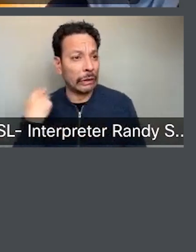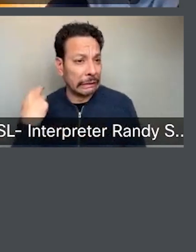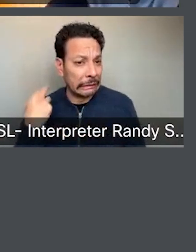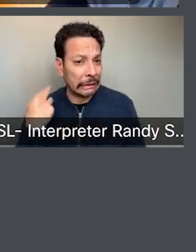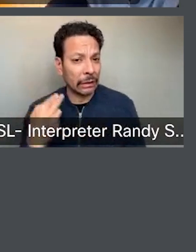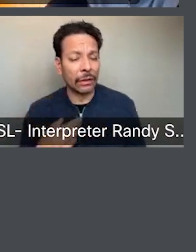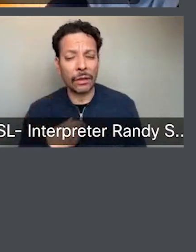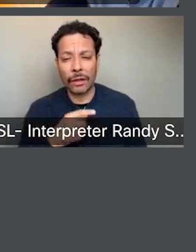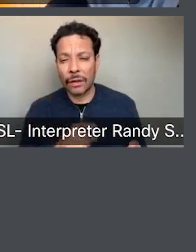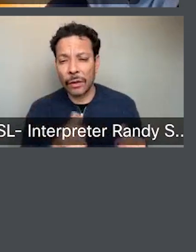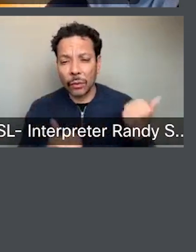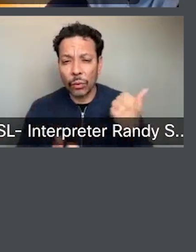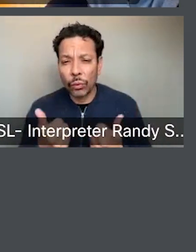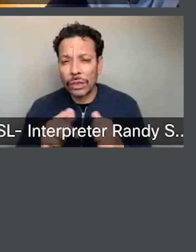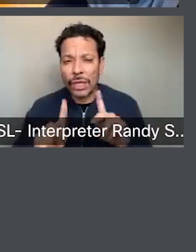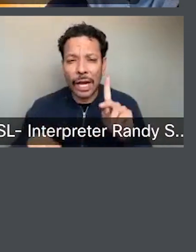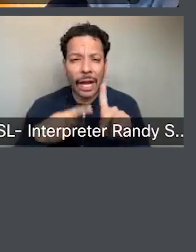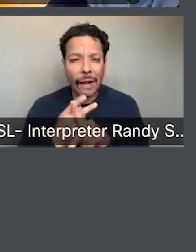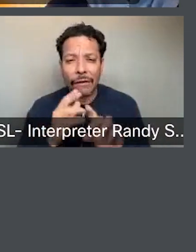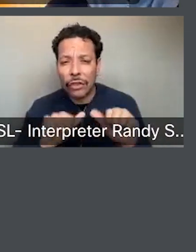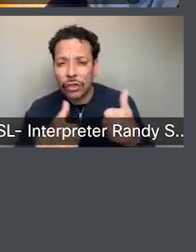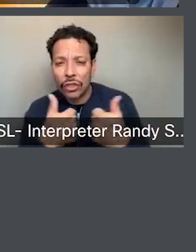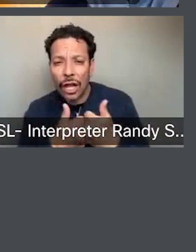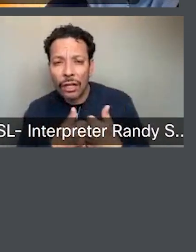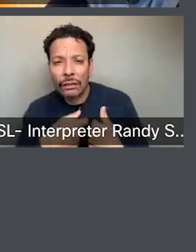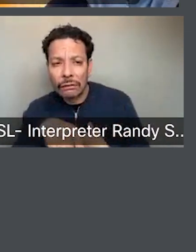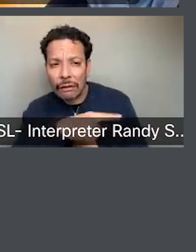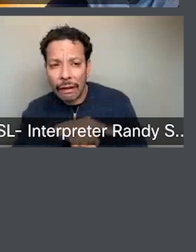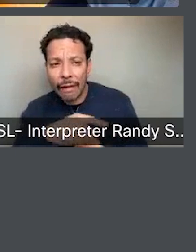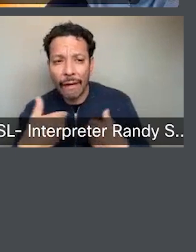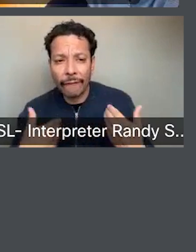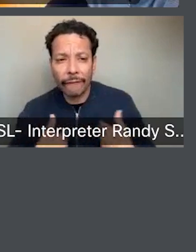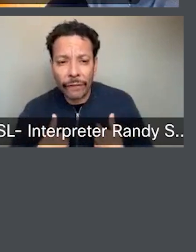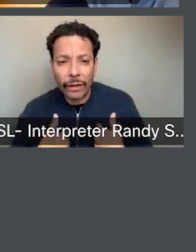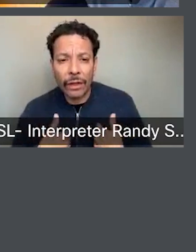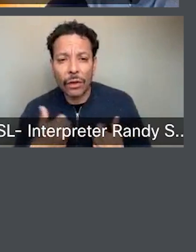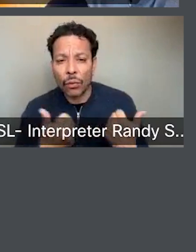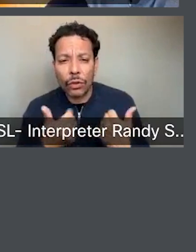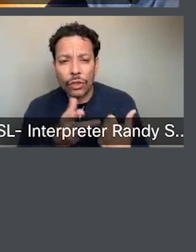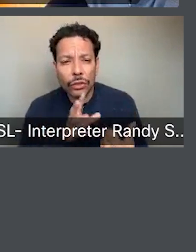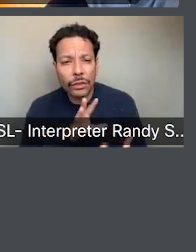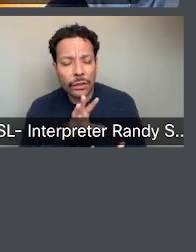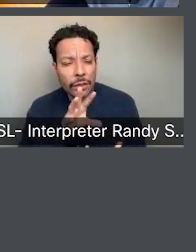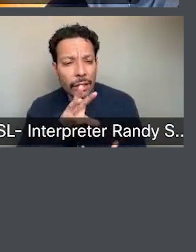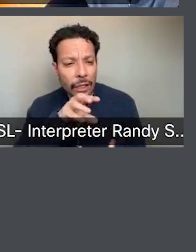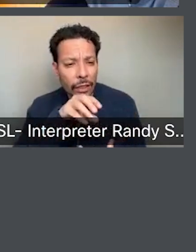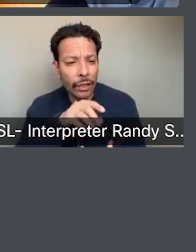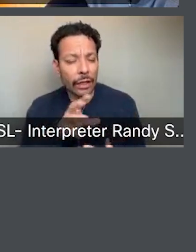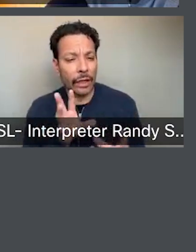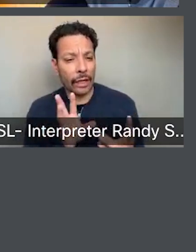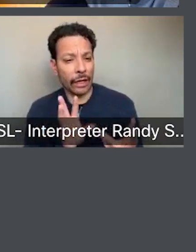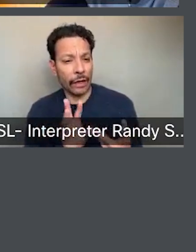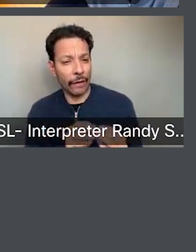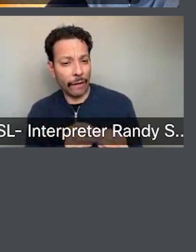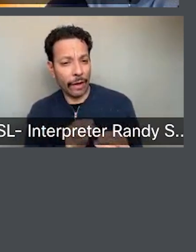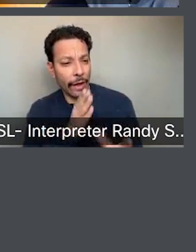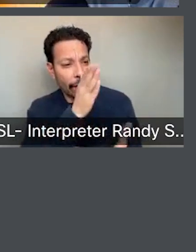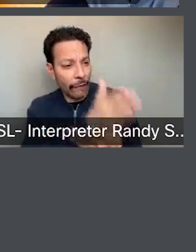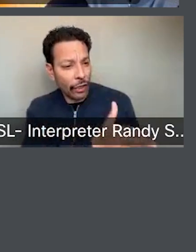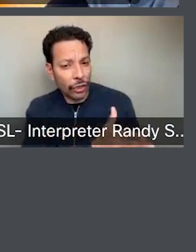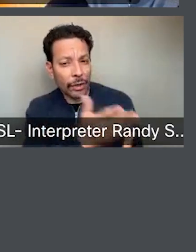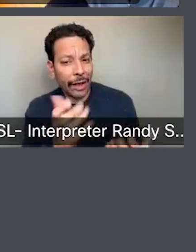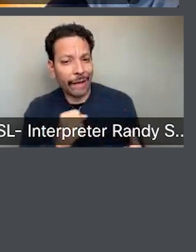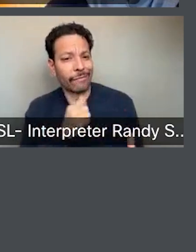what types of challenges do they have? What interventions might mitigate those risks, make